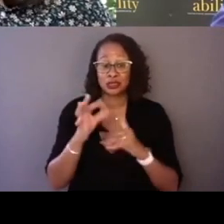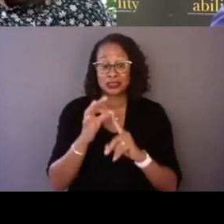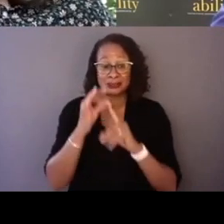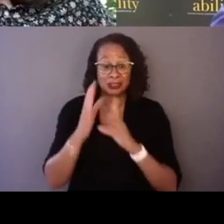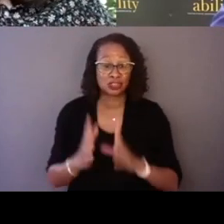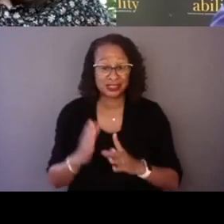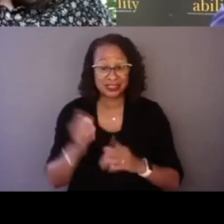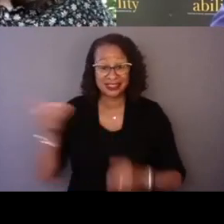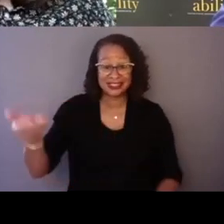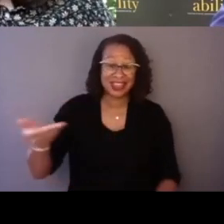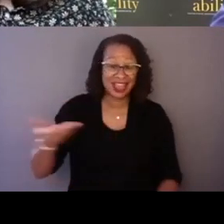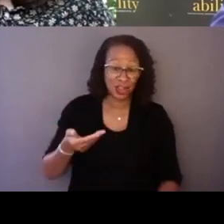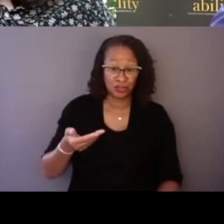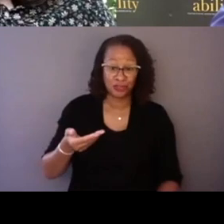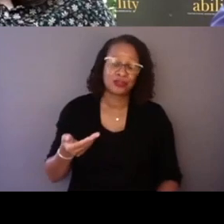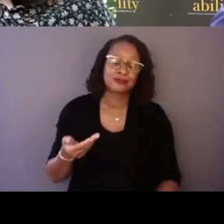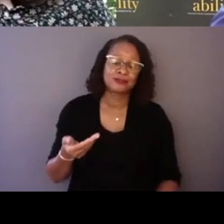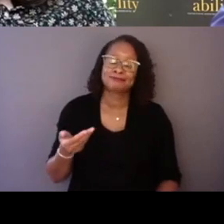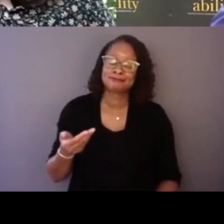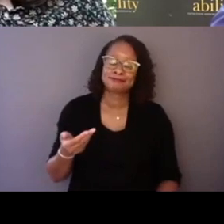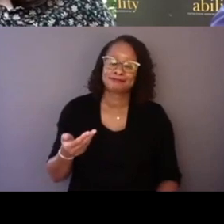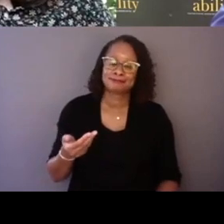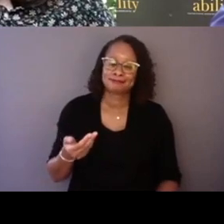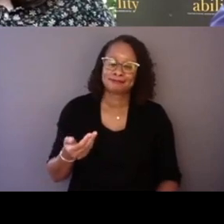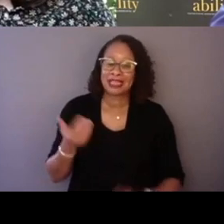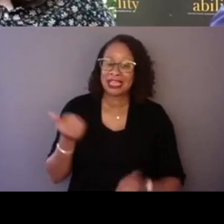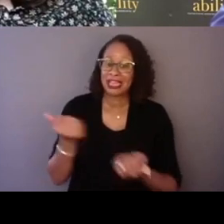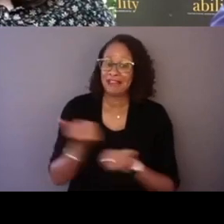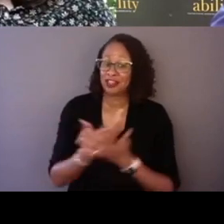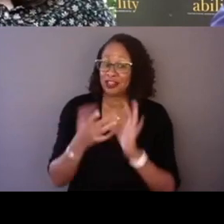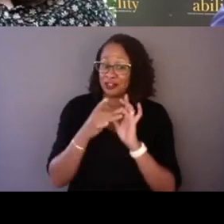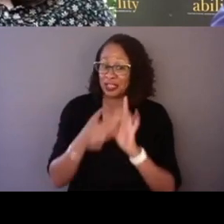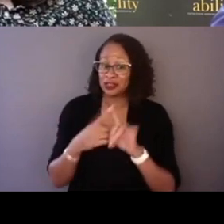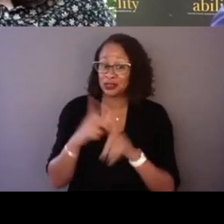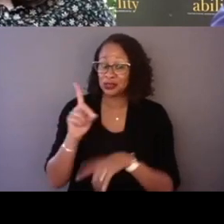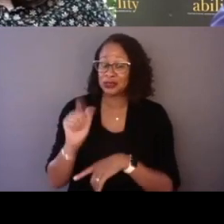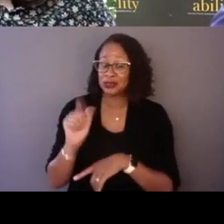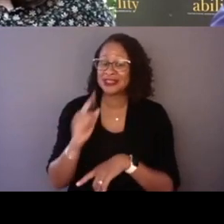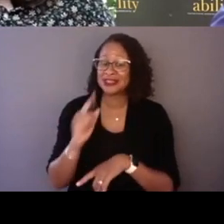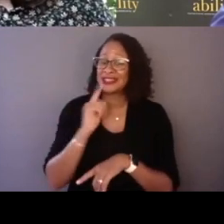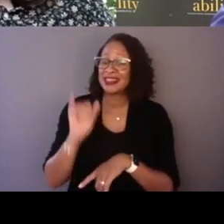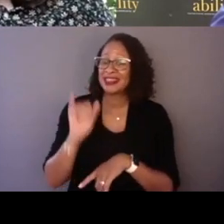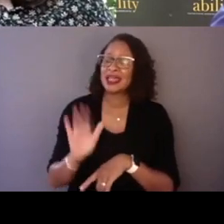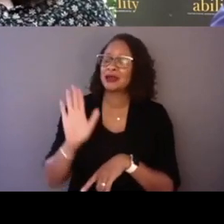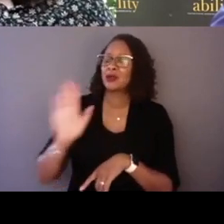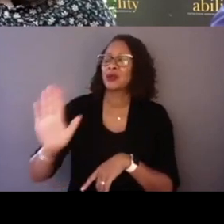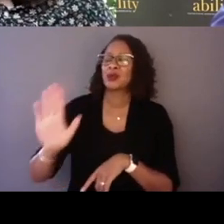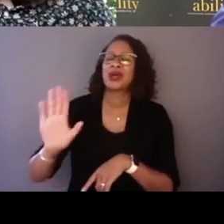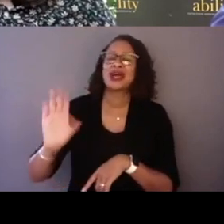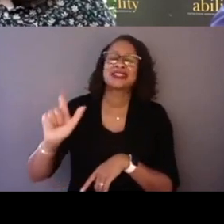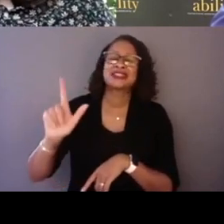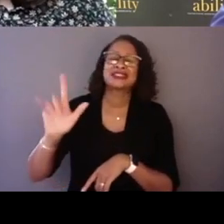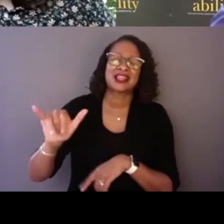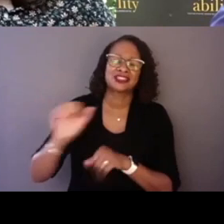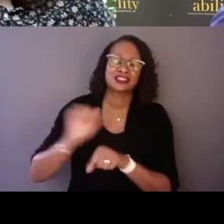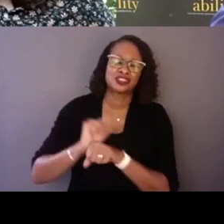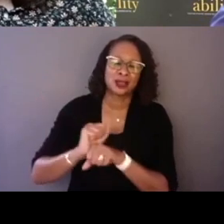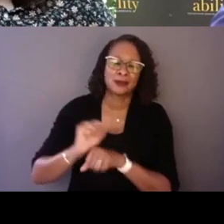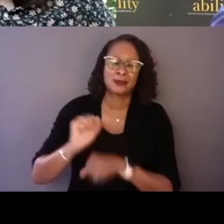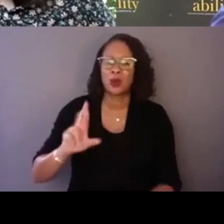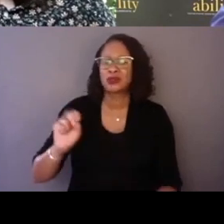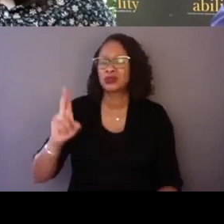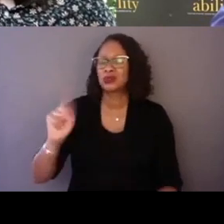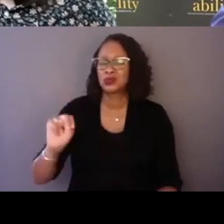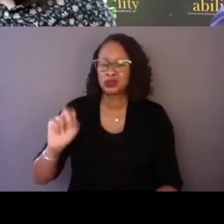hired, everything disability related, they'll say, oh, that's Sally's job, or that's Hannah's job, or that's Susan's